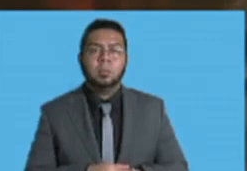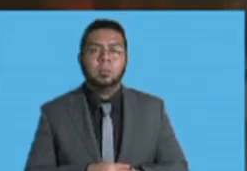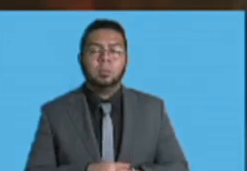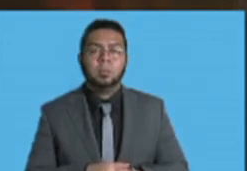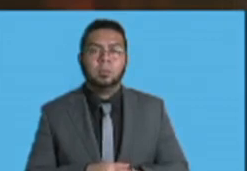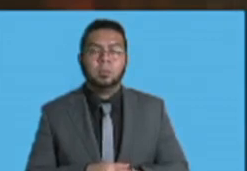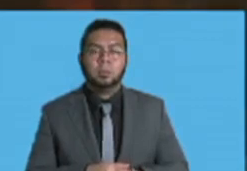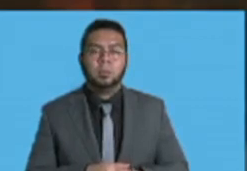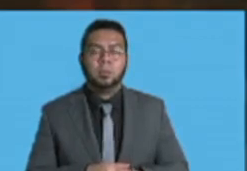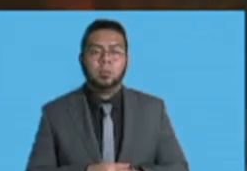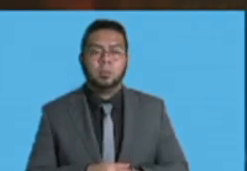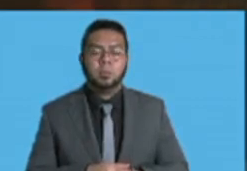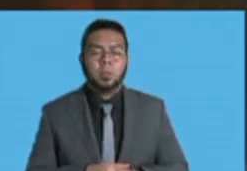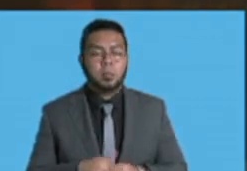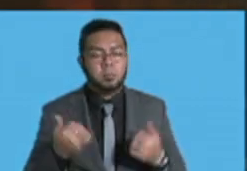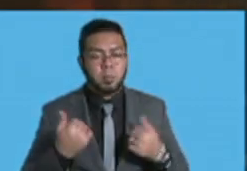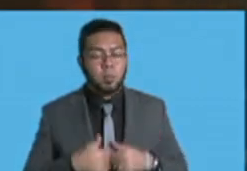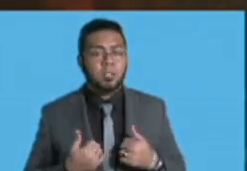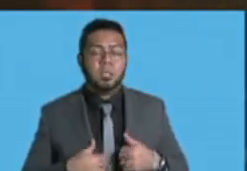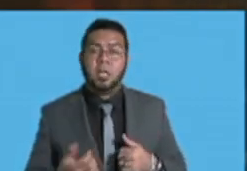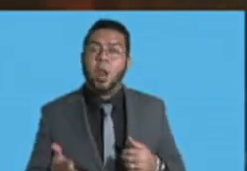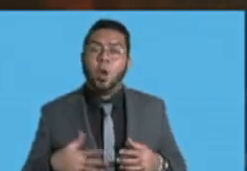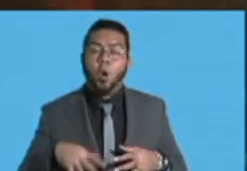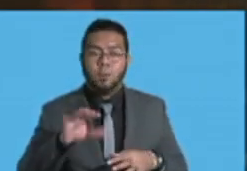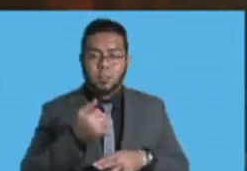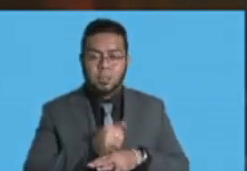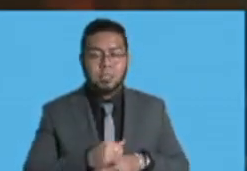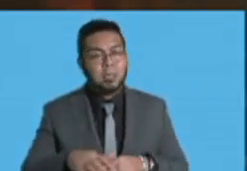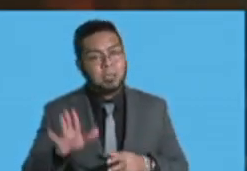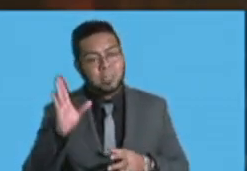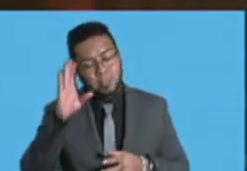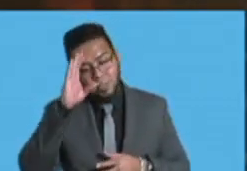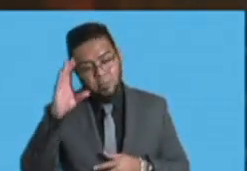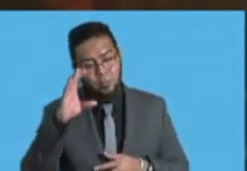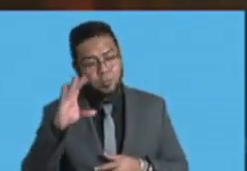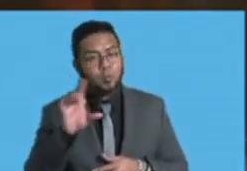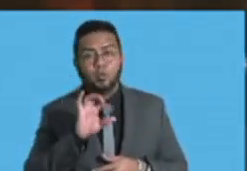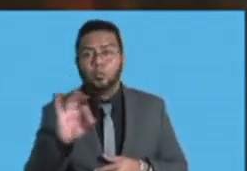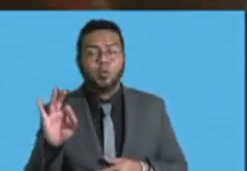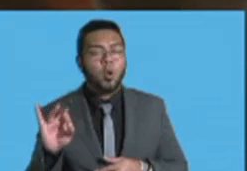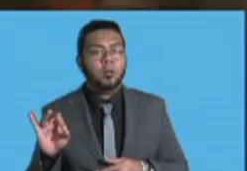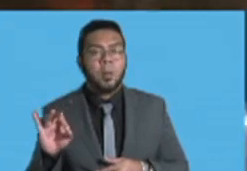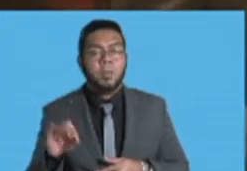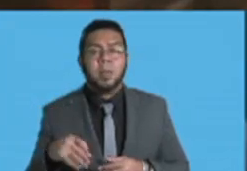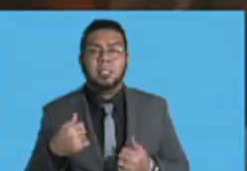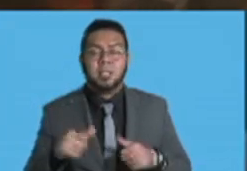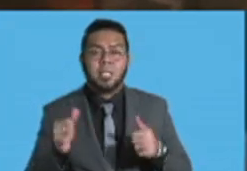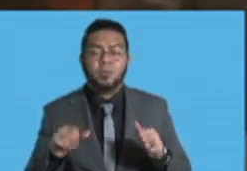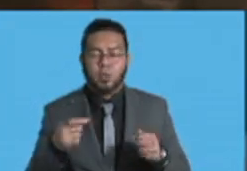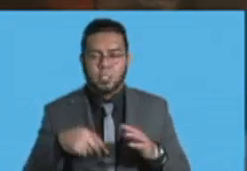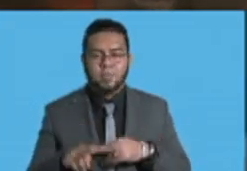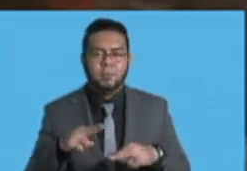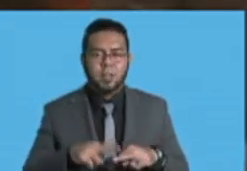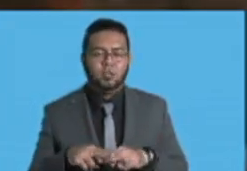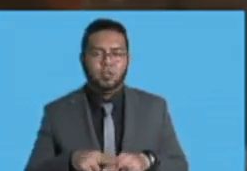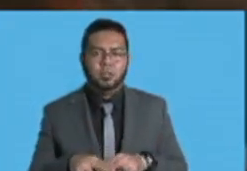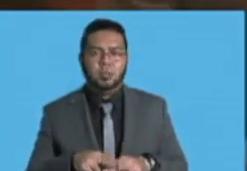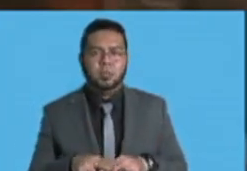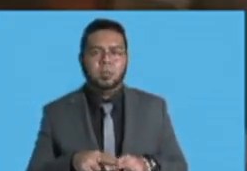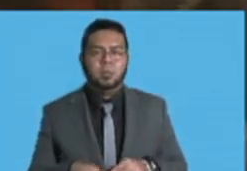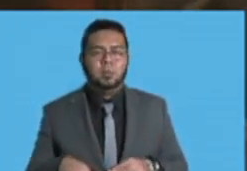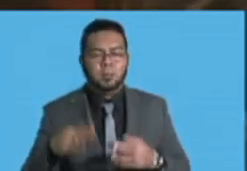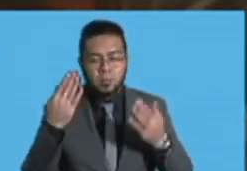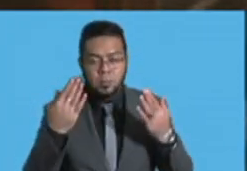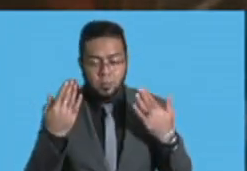is widely practiced in many overseas countries, and there is no reason why it should not be successful in Fiji. Madam Speaker,